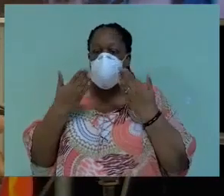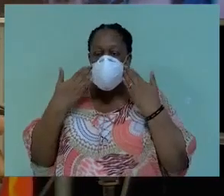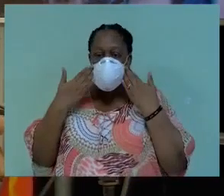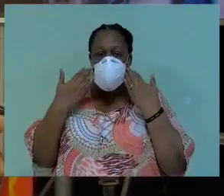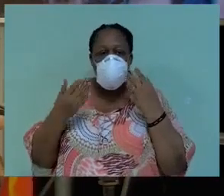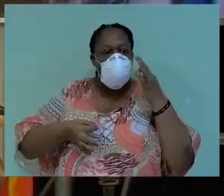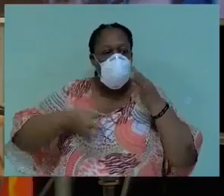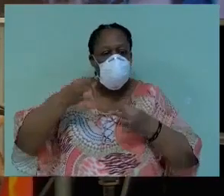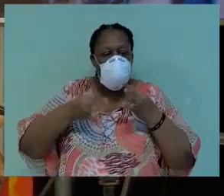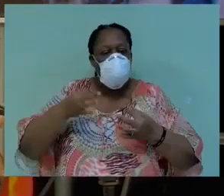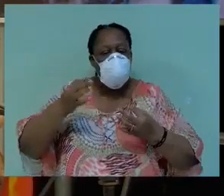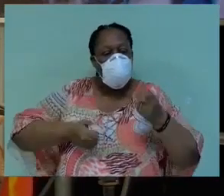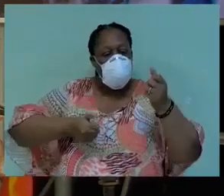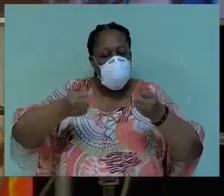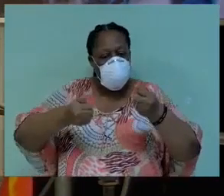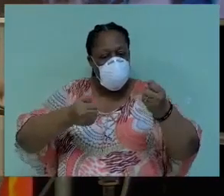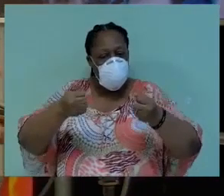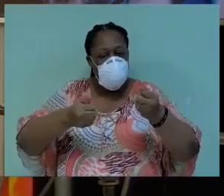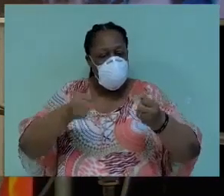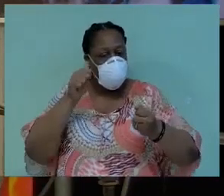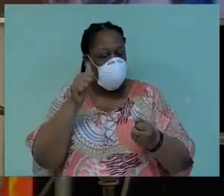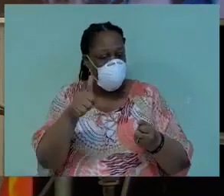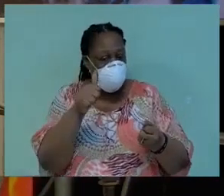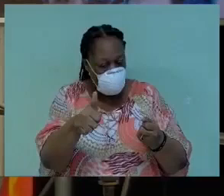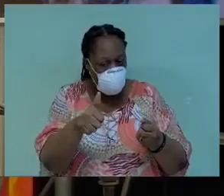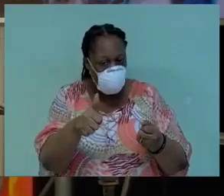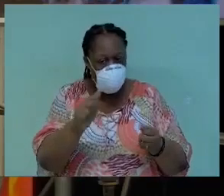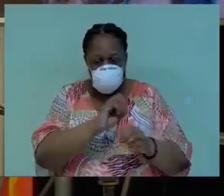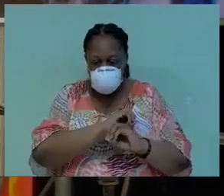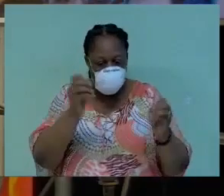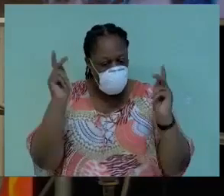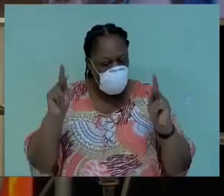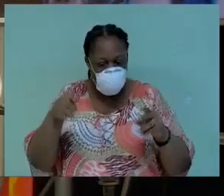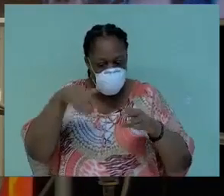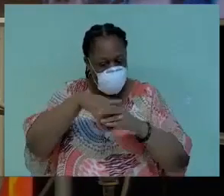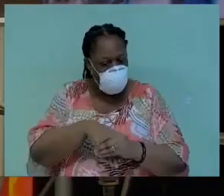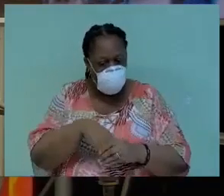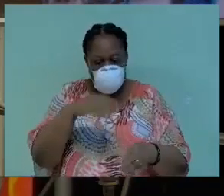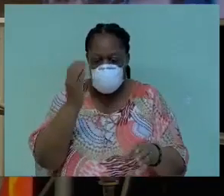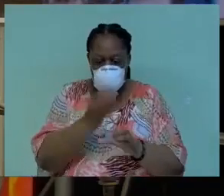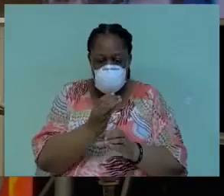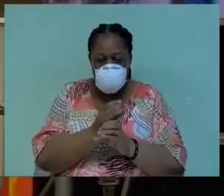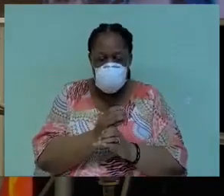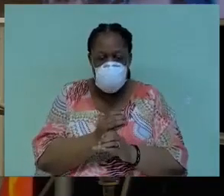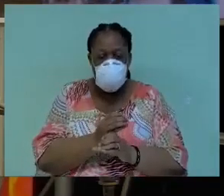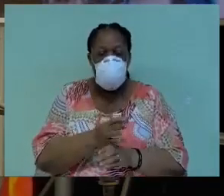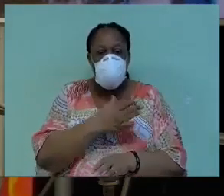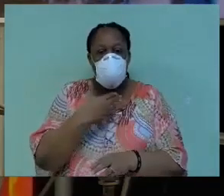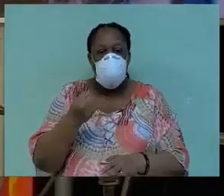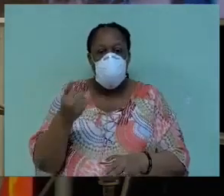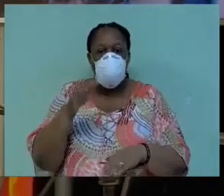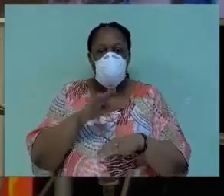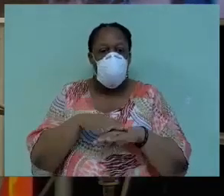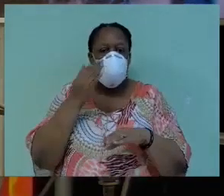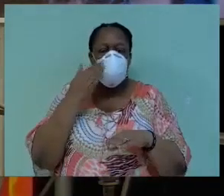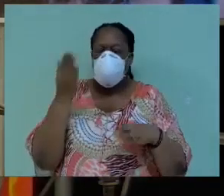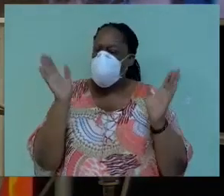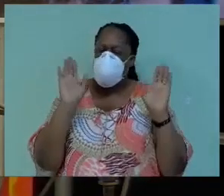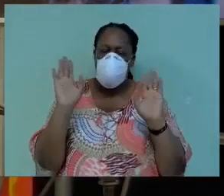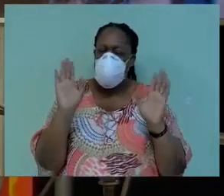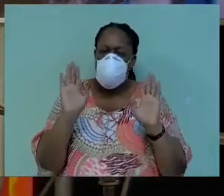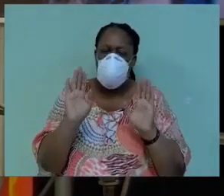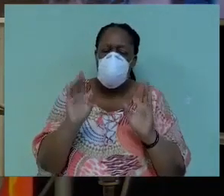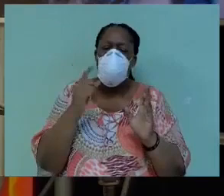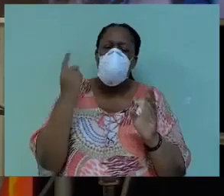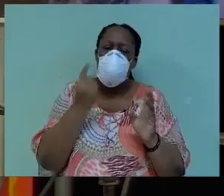don't need to have the mask on your face. Sometimes, I've said before, I've seen persons driving by themselves and they have their mask on. Or there's some